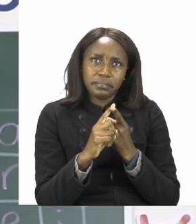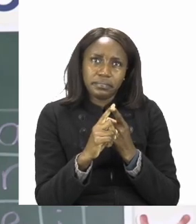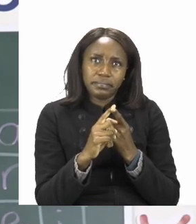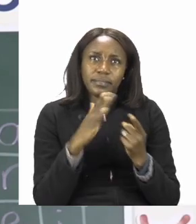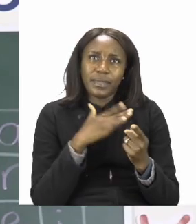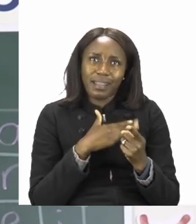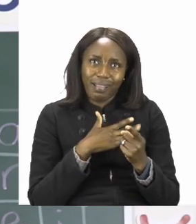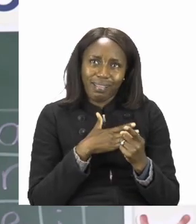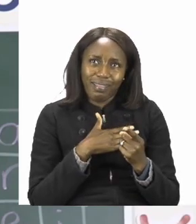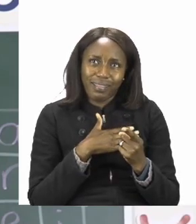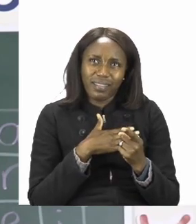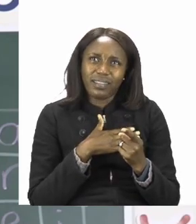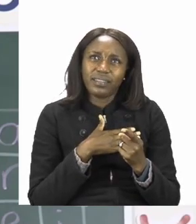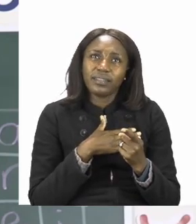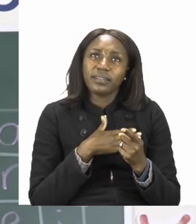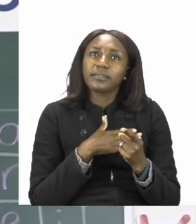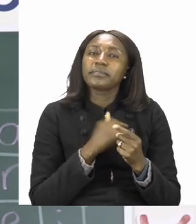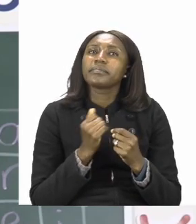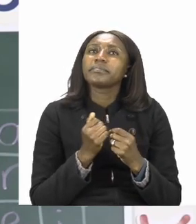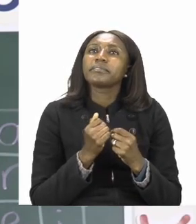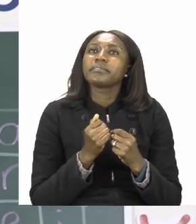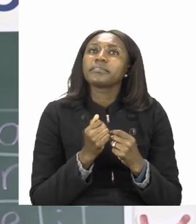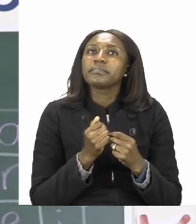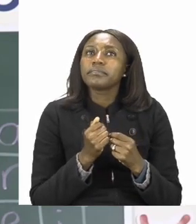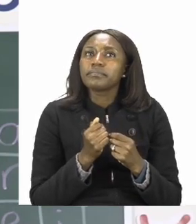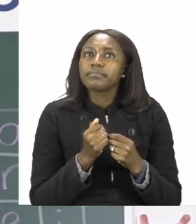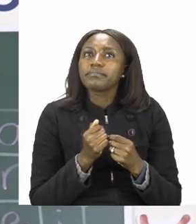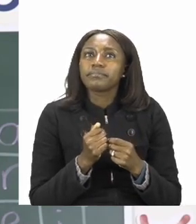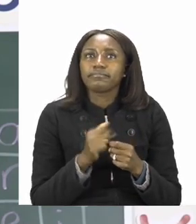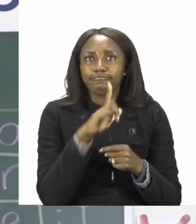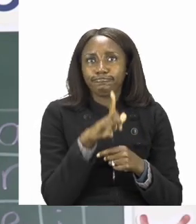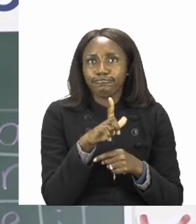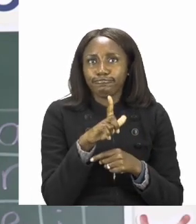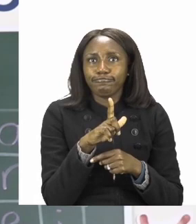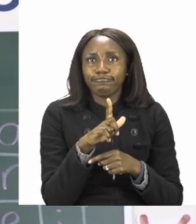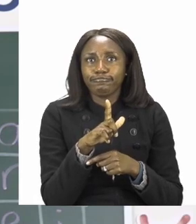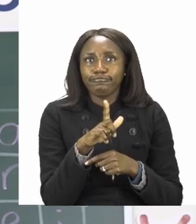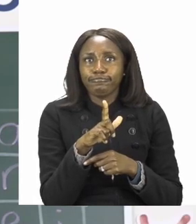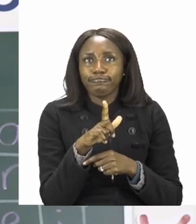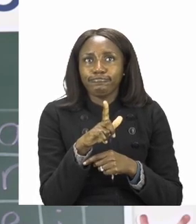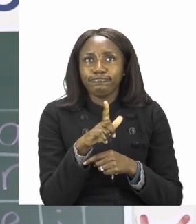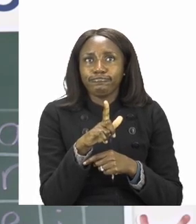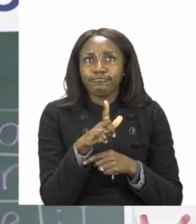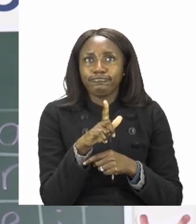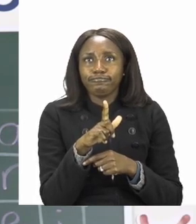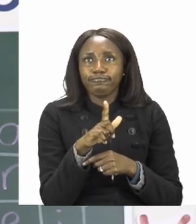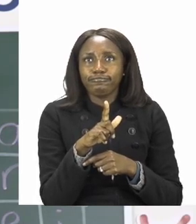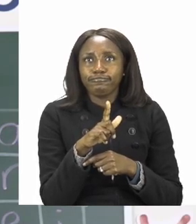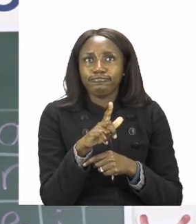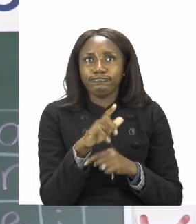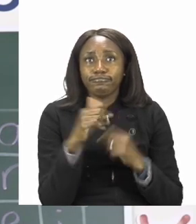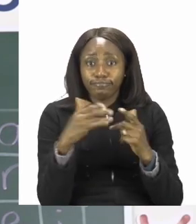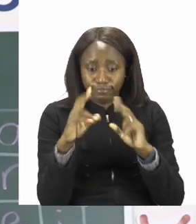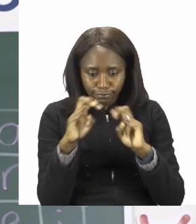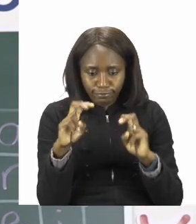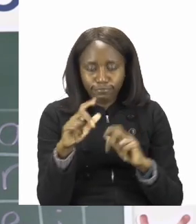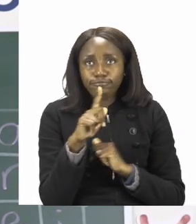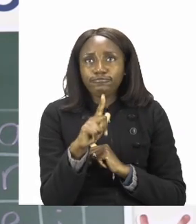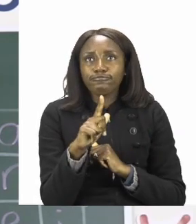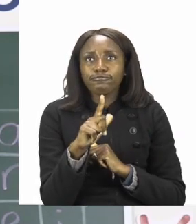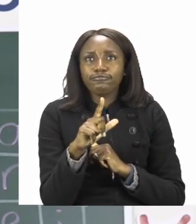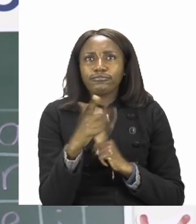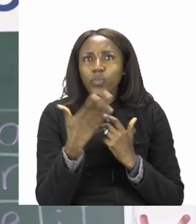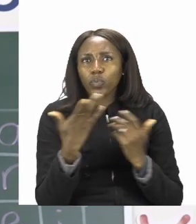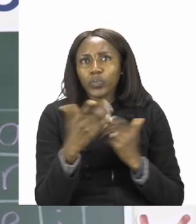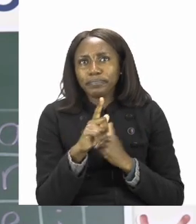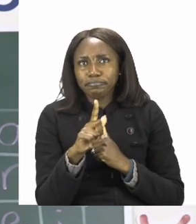the word like. Now we're going to start with the L because that's the one that's going to tell us which